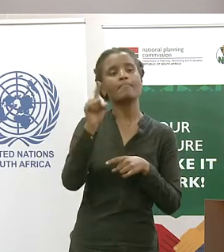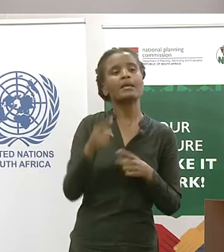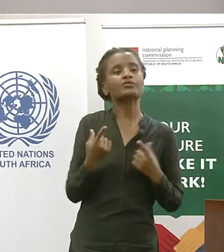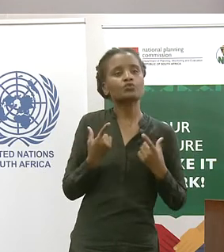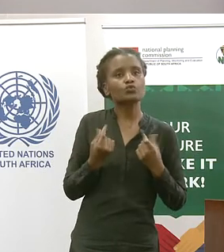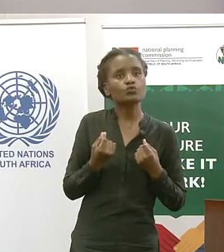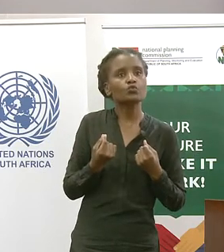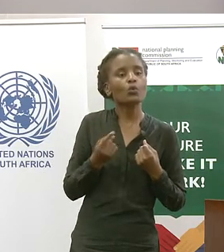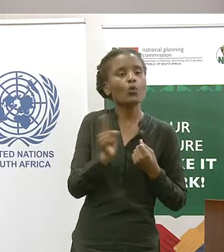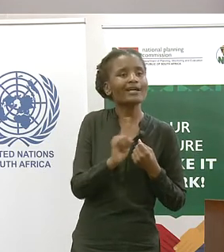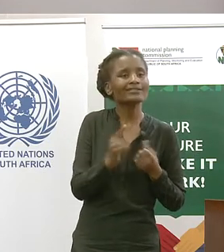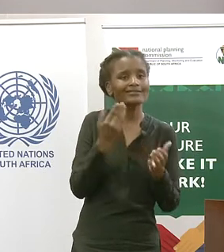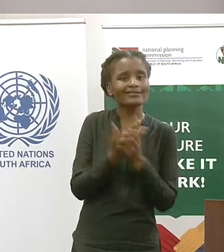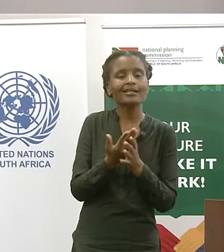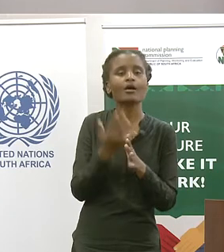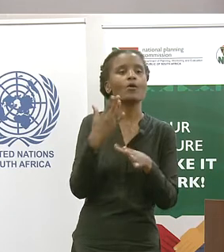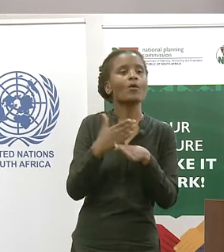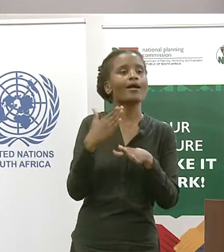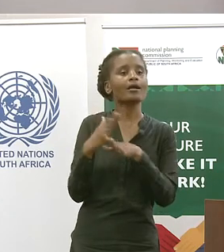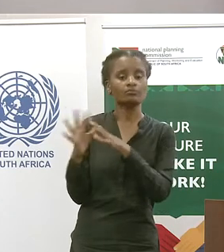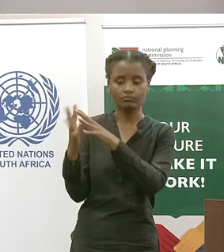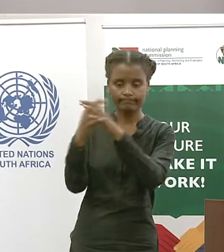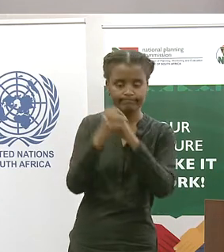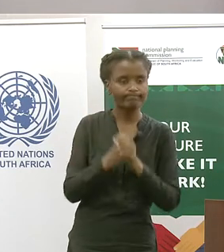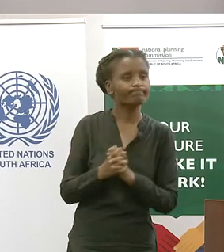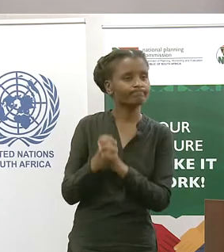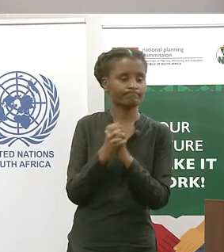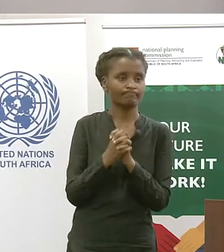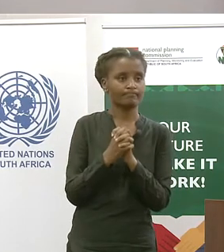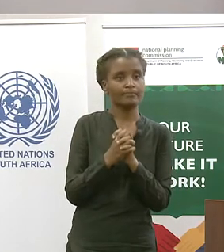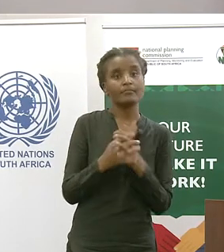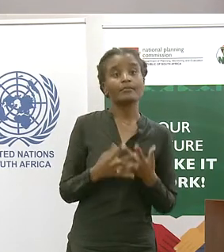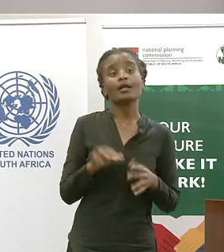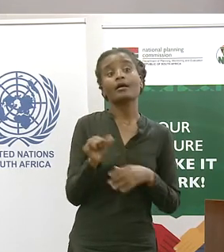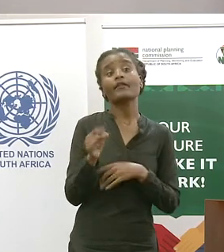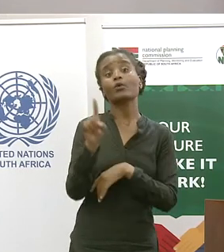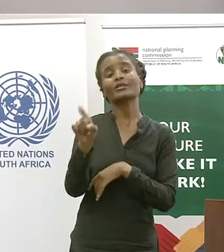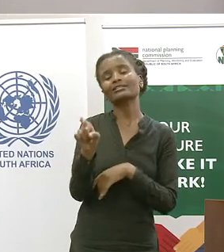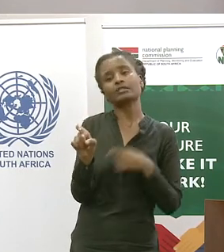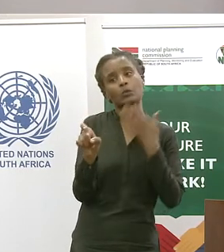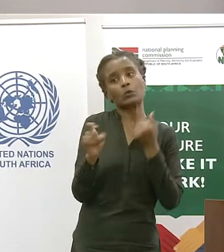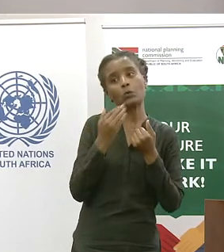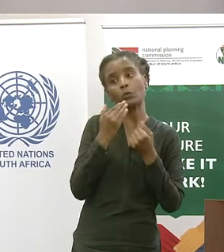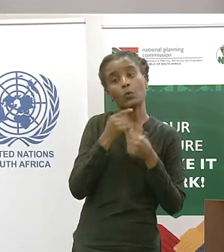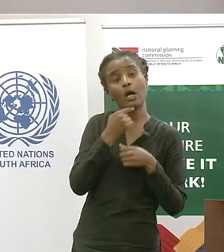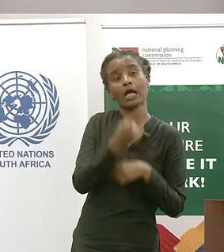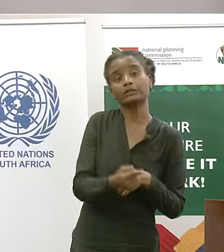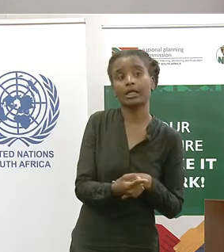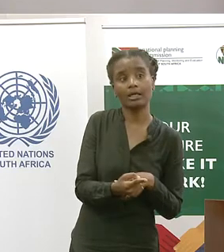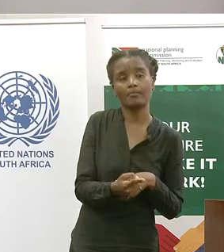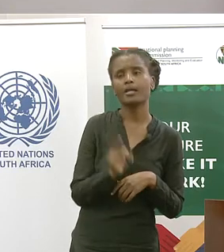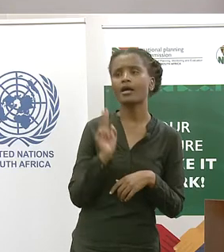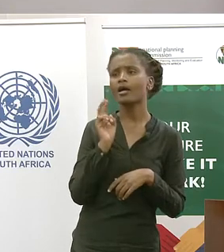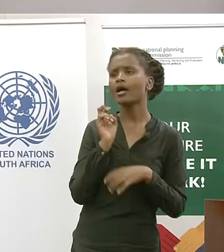work together? The other question, I don't know who's going to answer that one. I heard the